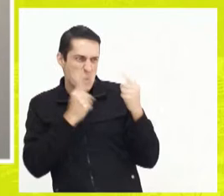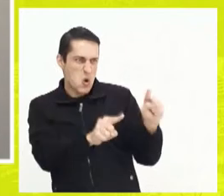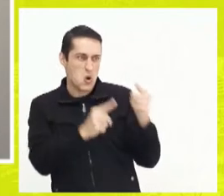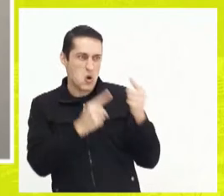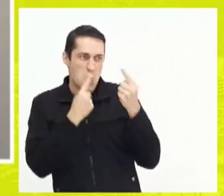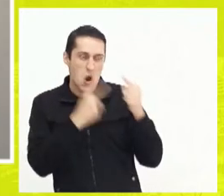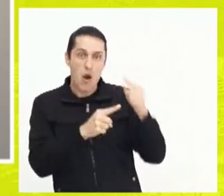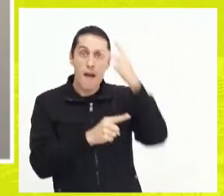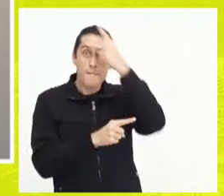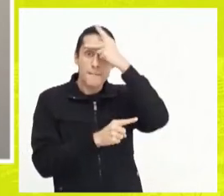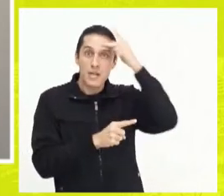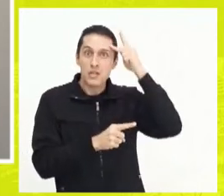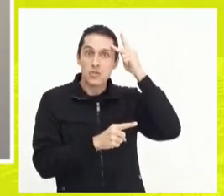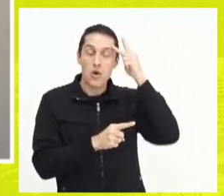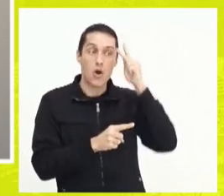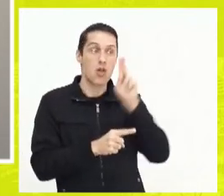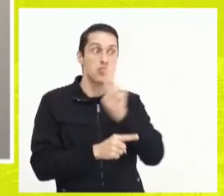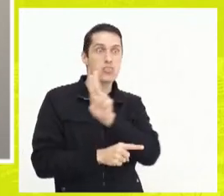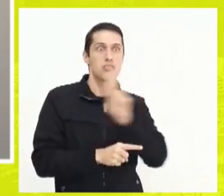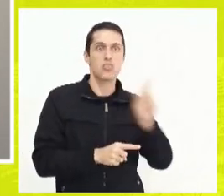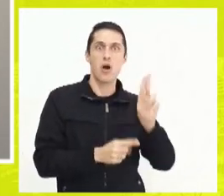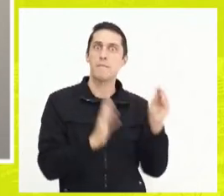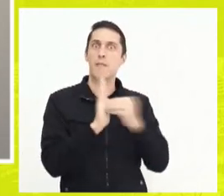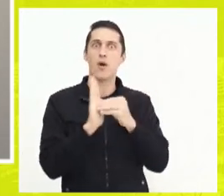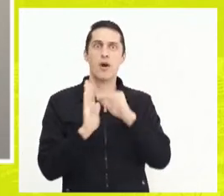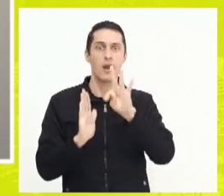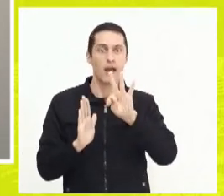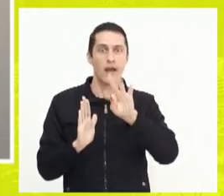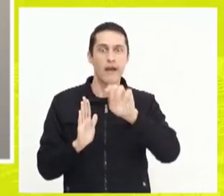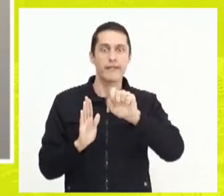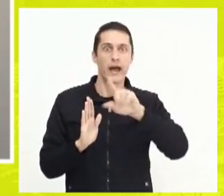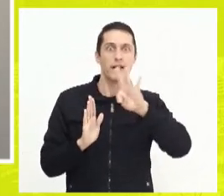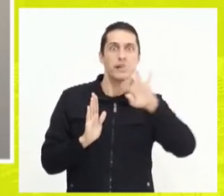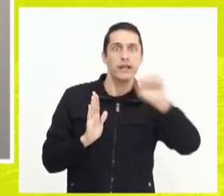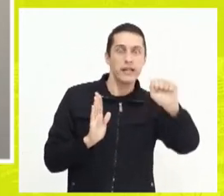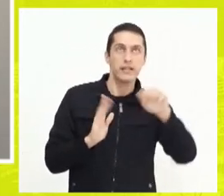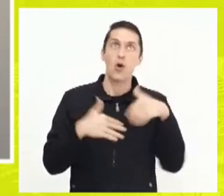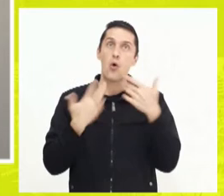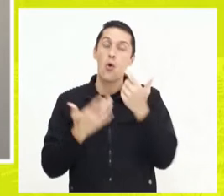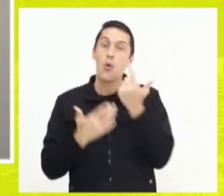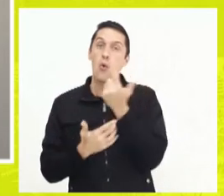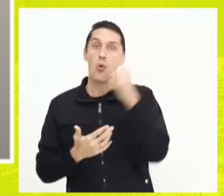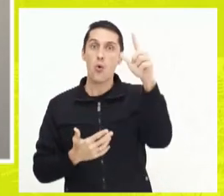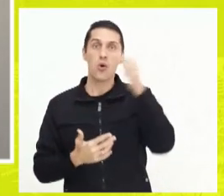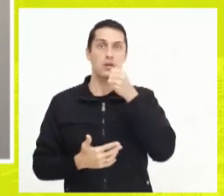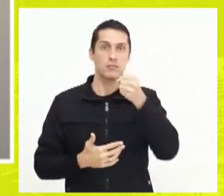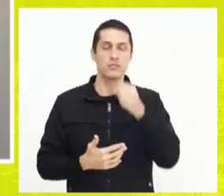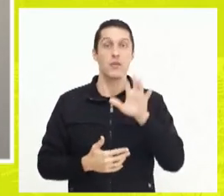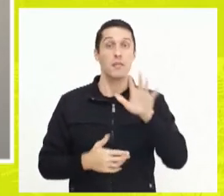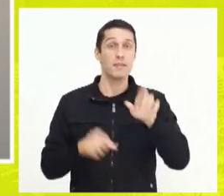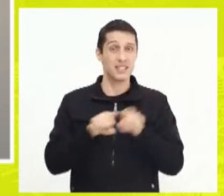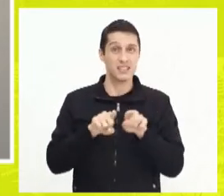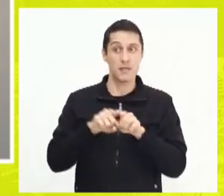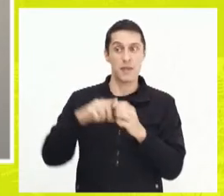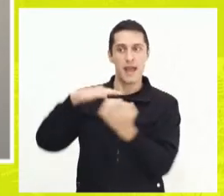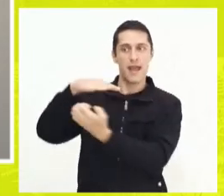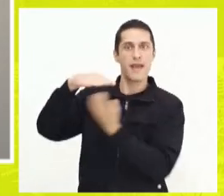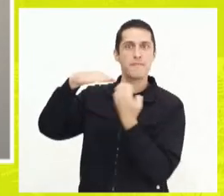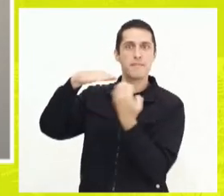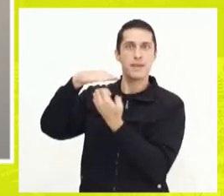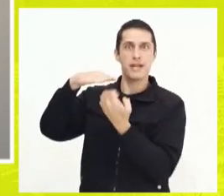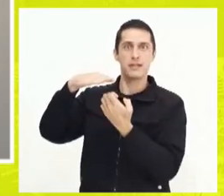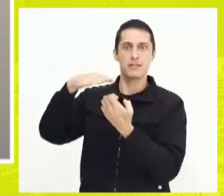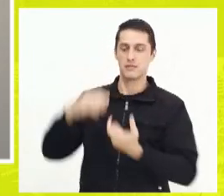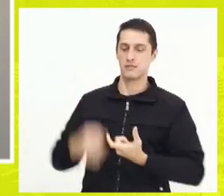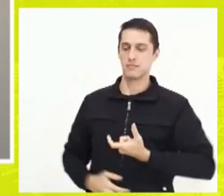to people to the name telita fernandez or any other people are also attacked because of the